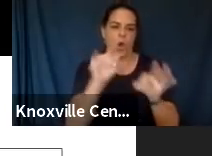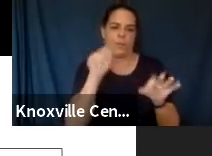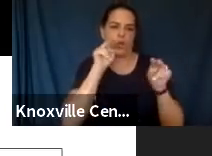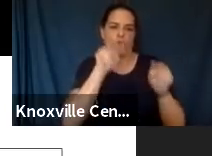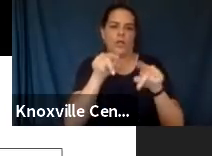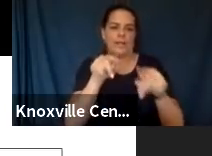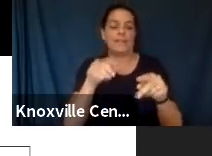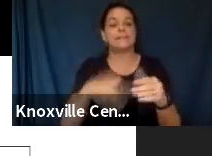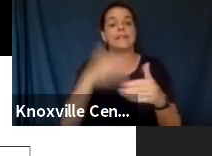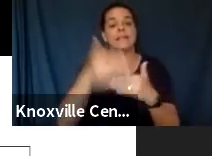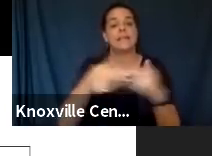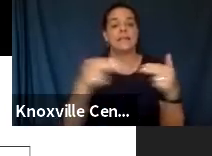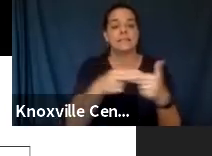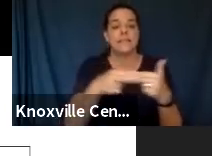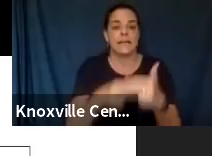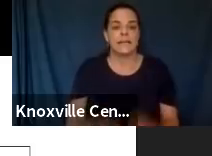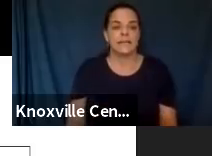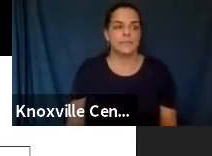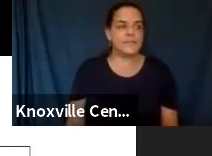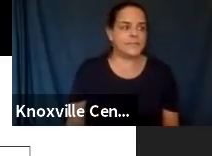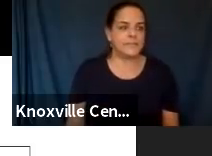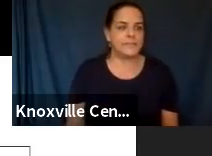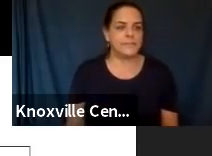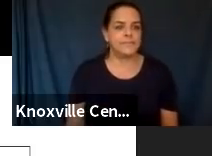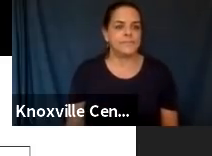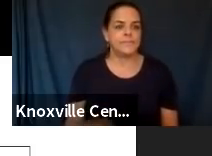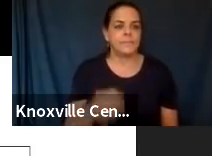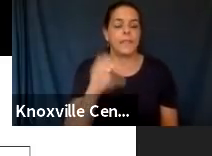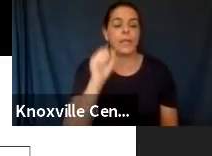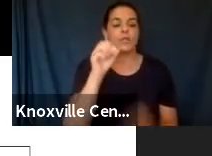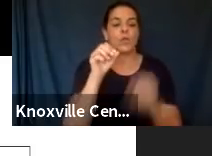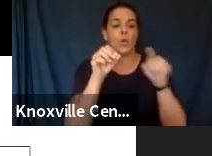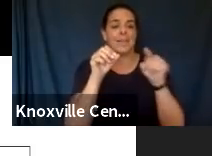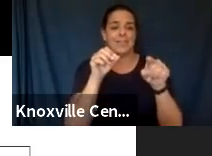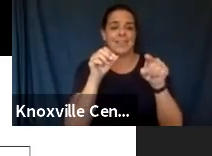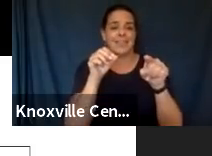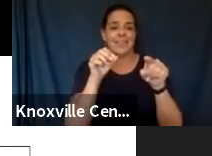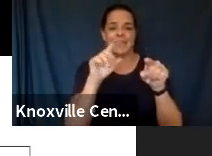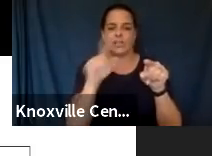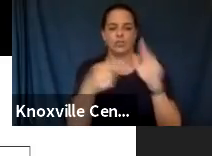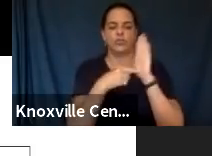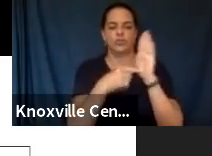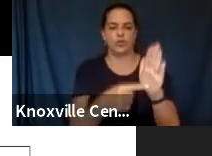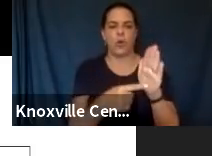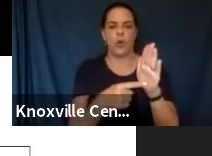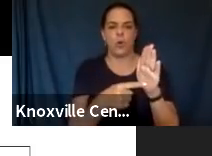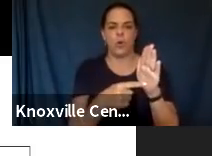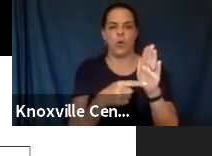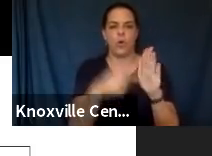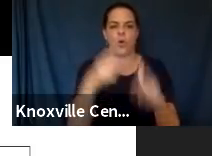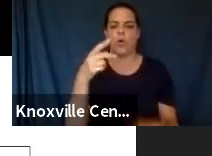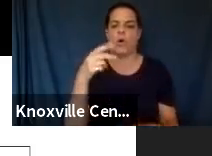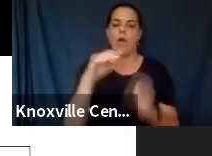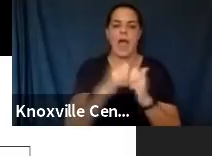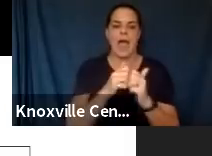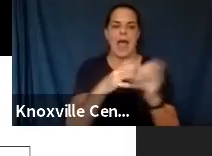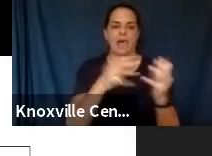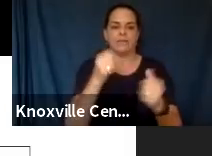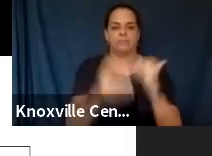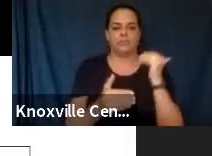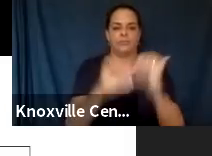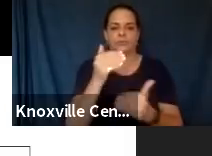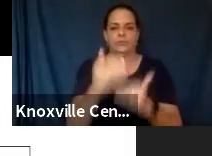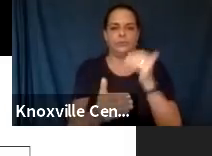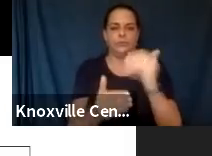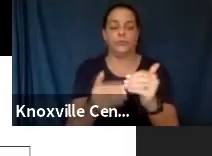Next slide, please. So this simply shows the pace of new cases. And so I